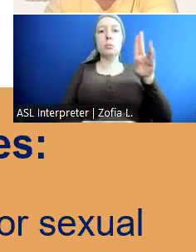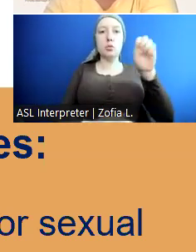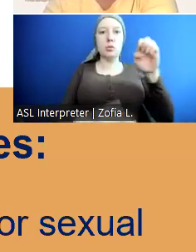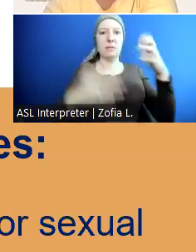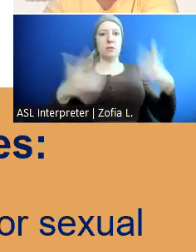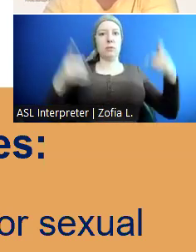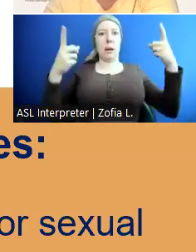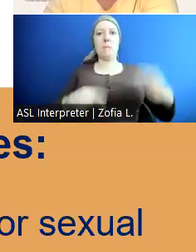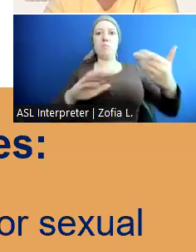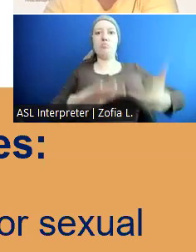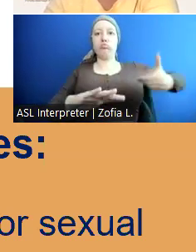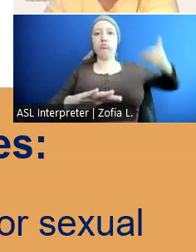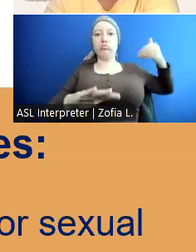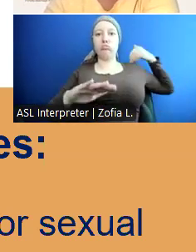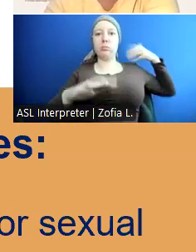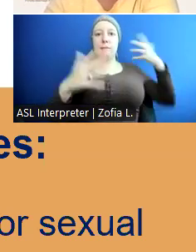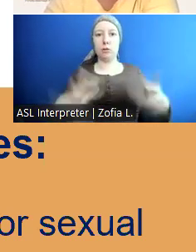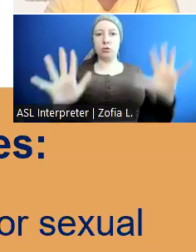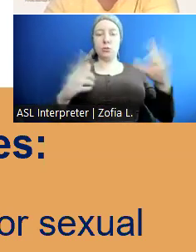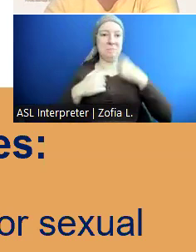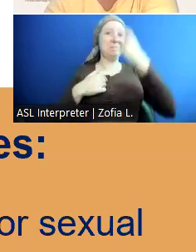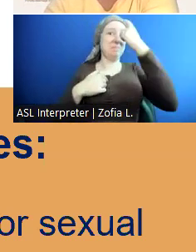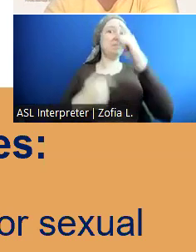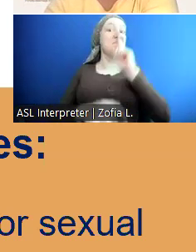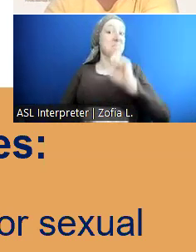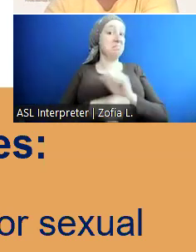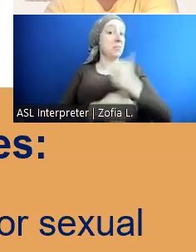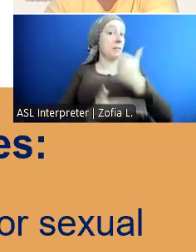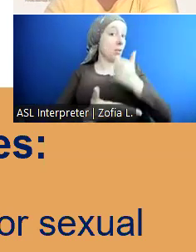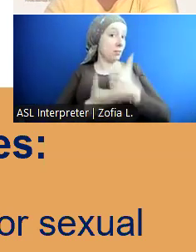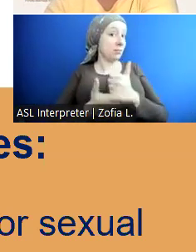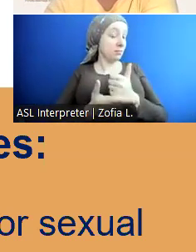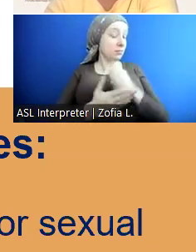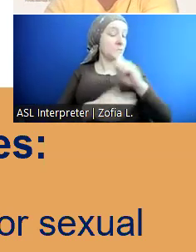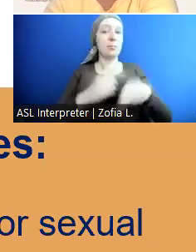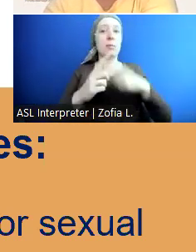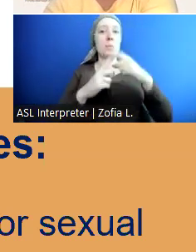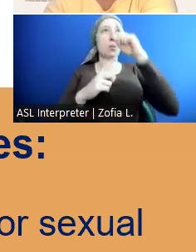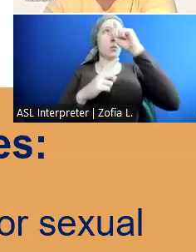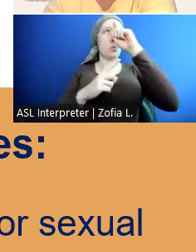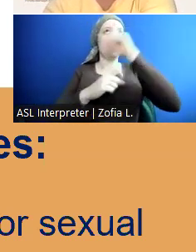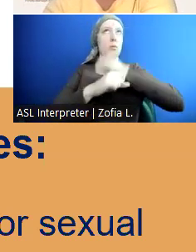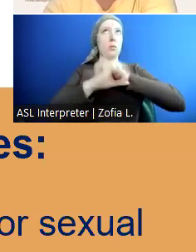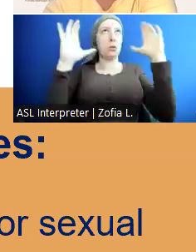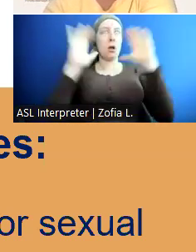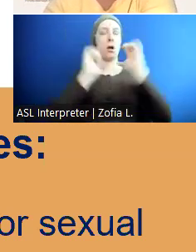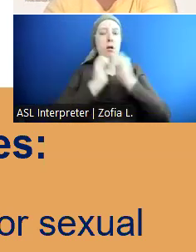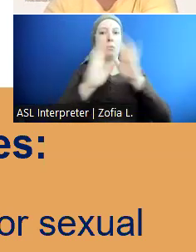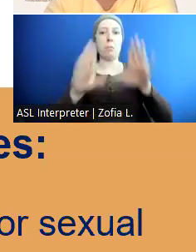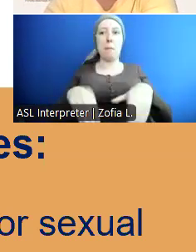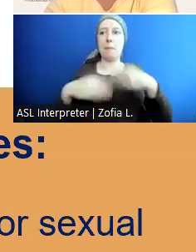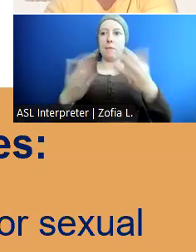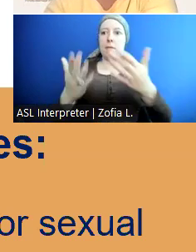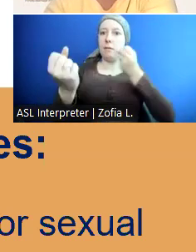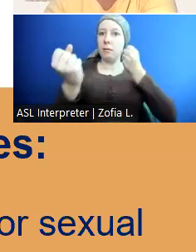occurred. Which I think is truly the helpful tool here as we think about how to provide someone with